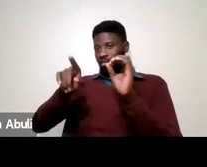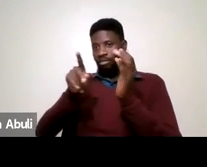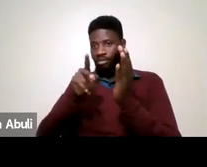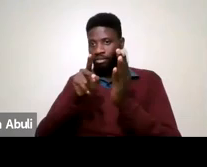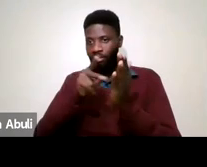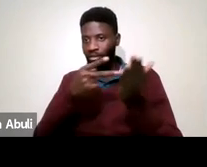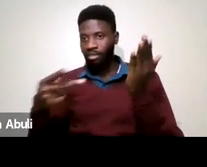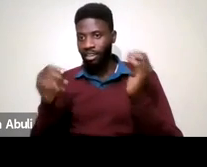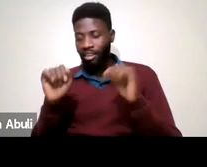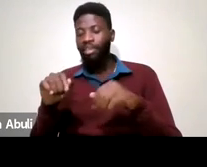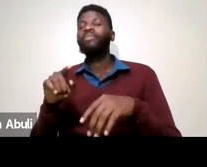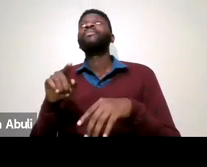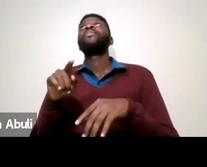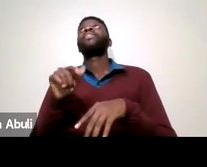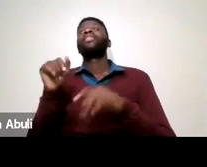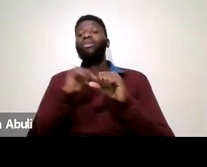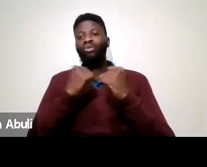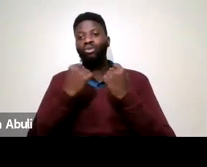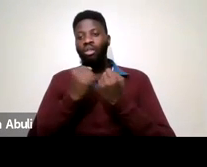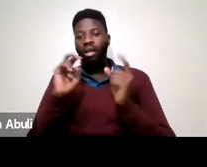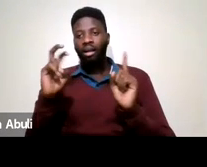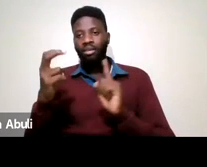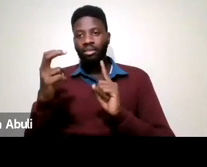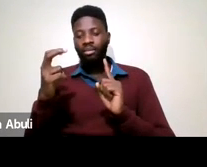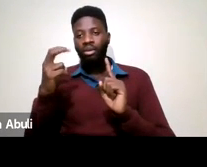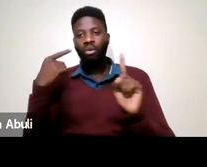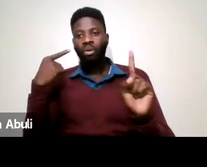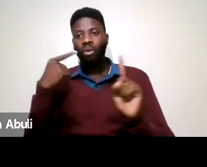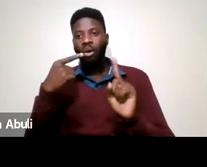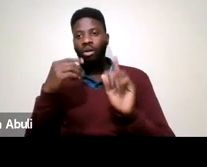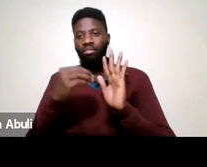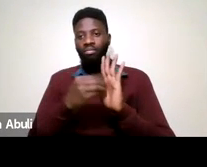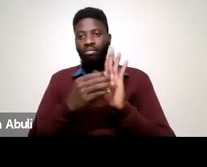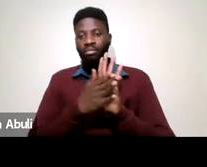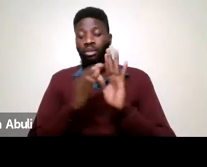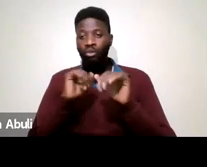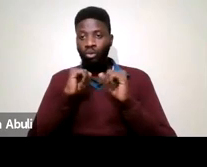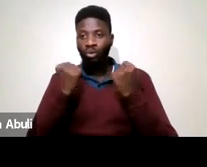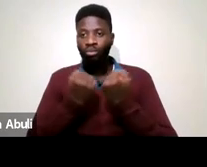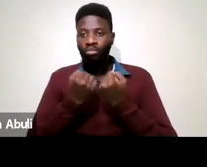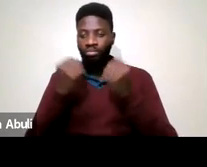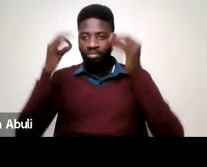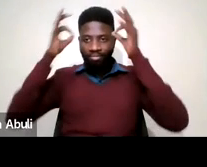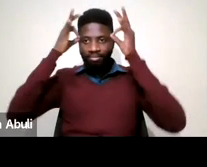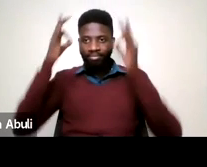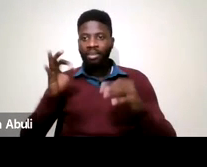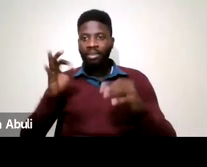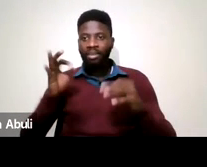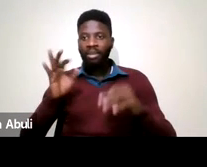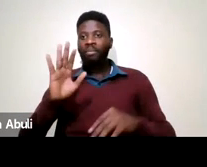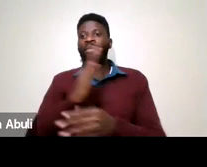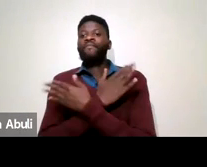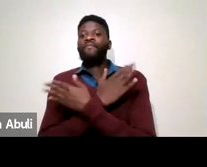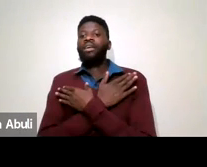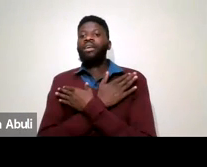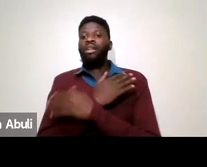social aspect of goal setting. Like when it comes to social, you decide who are going to be your friends. What